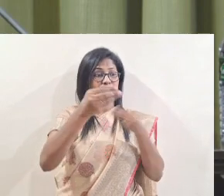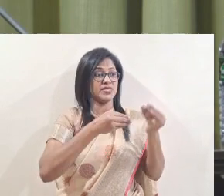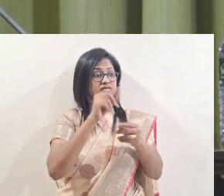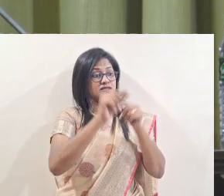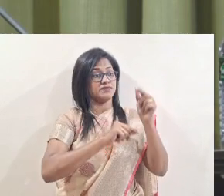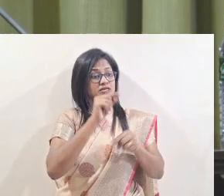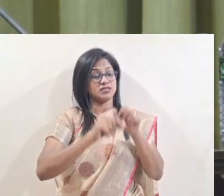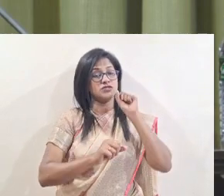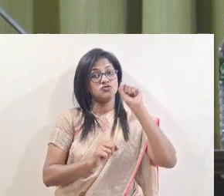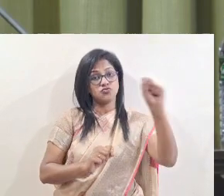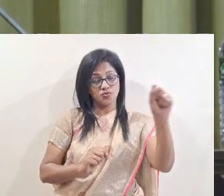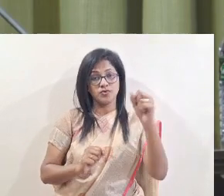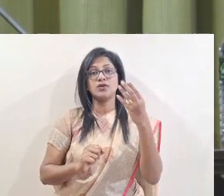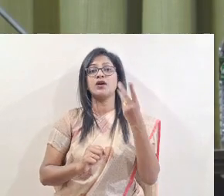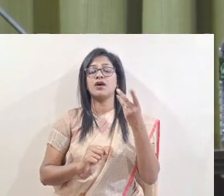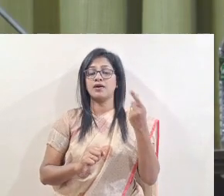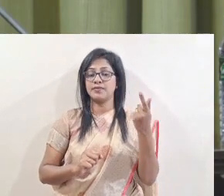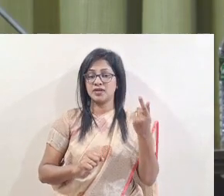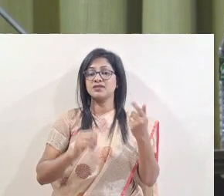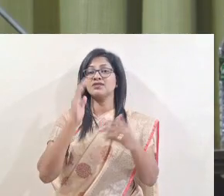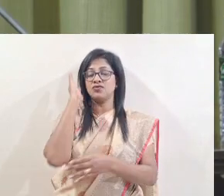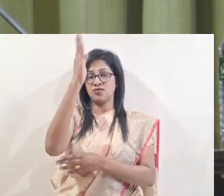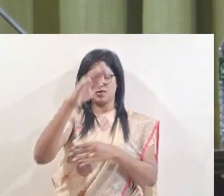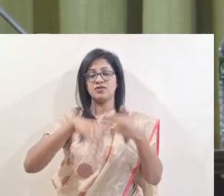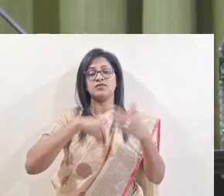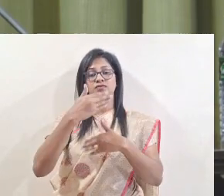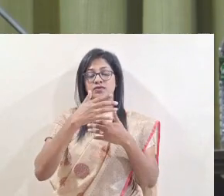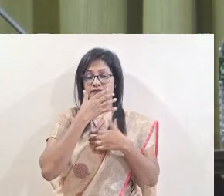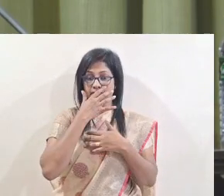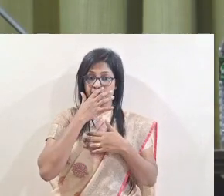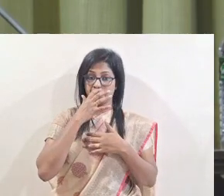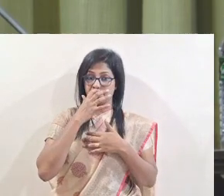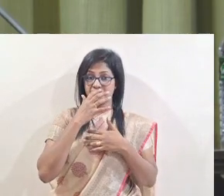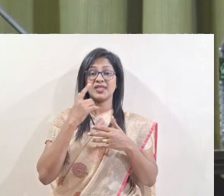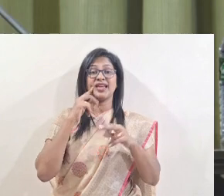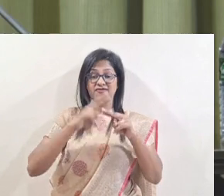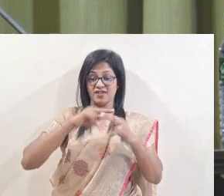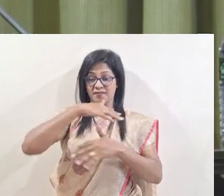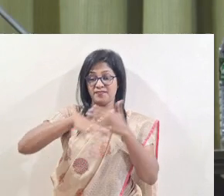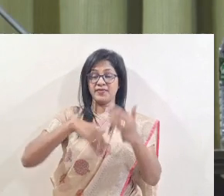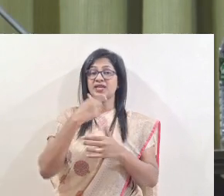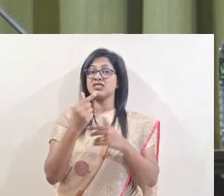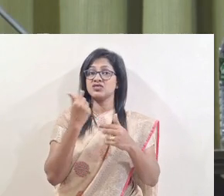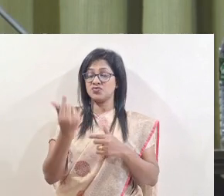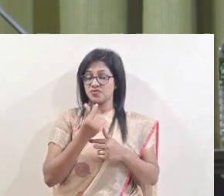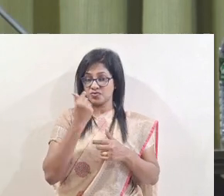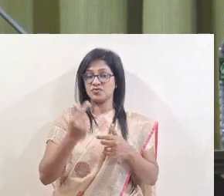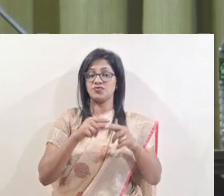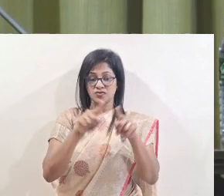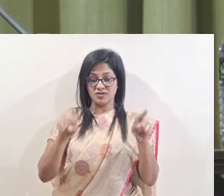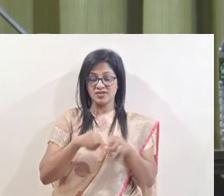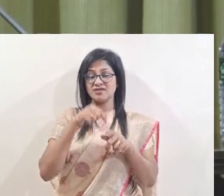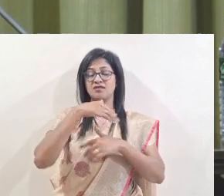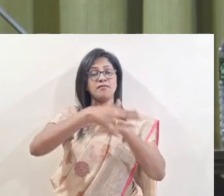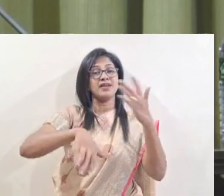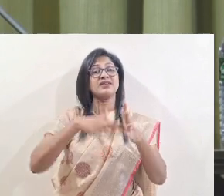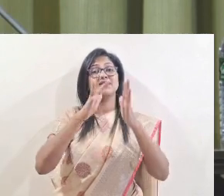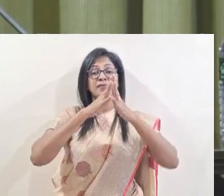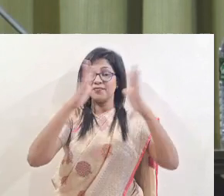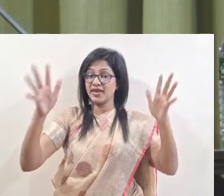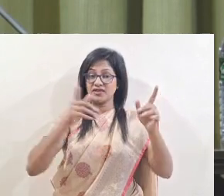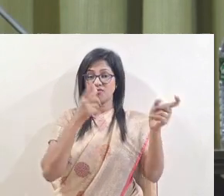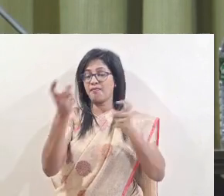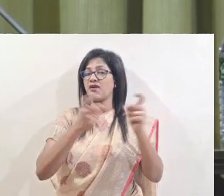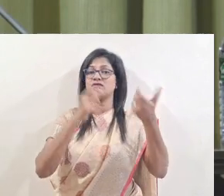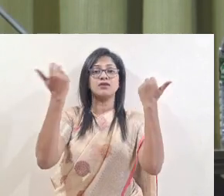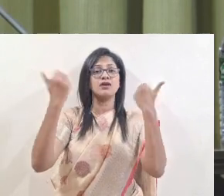allowed in the long run to come? Because sometimes the mixed land use sometimes becomes so mixed, it becomes unmanageable.